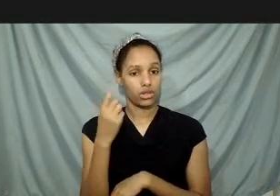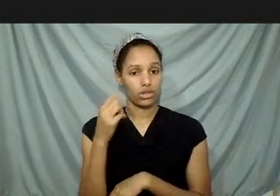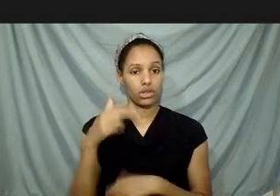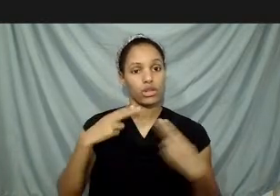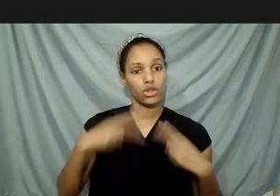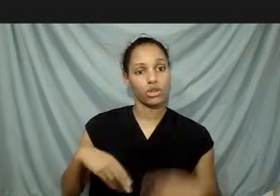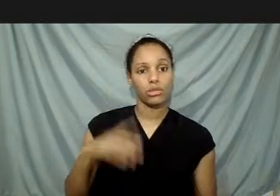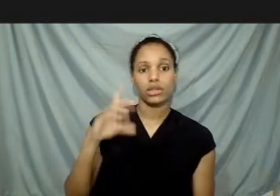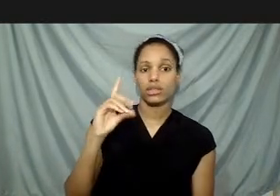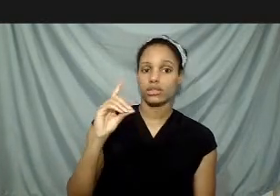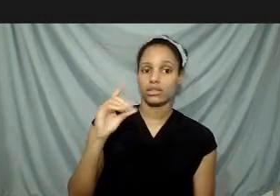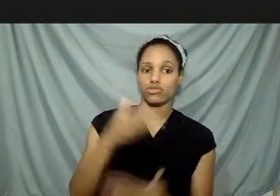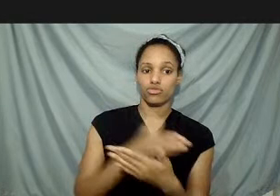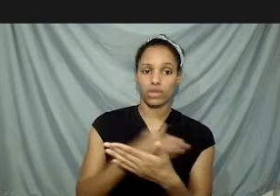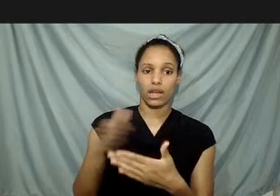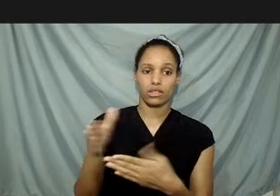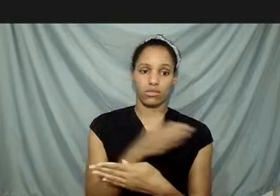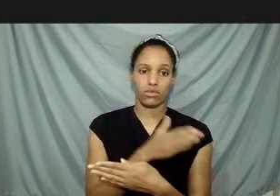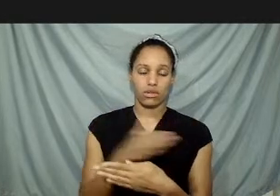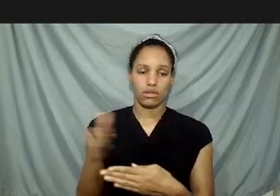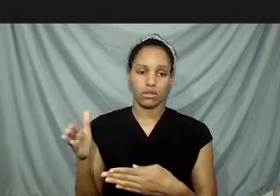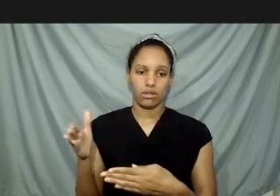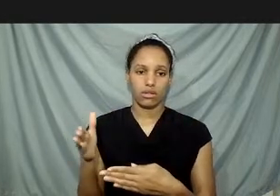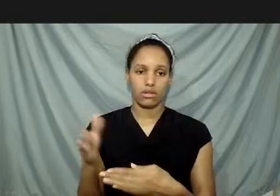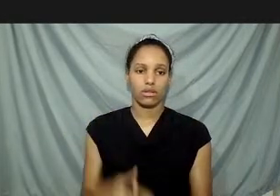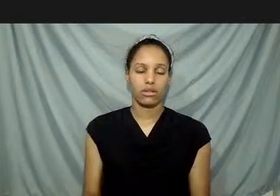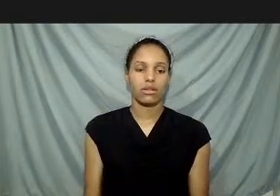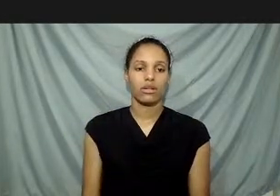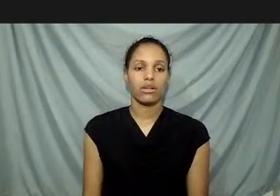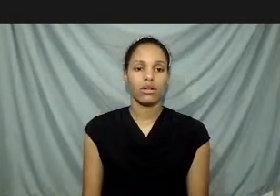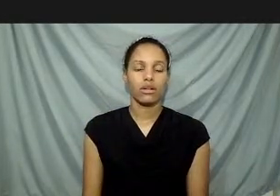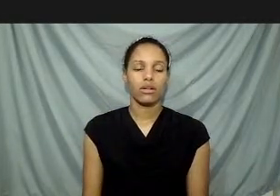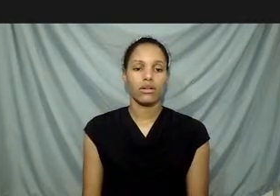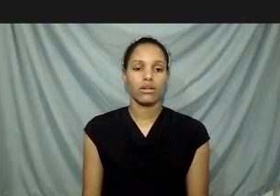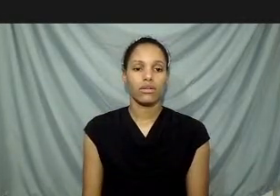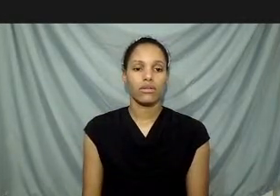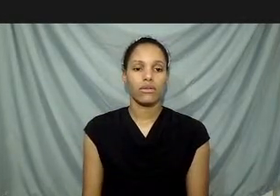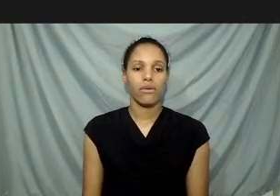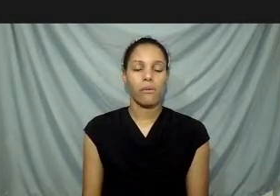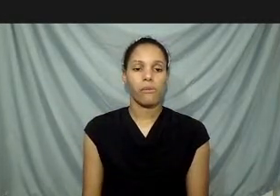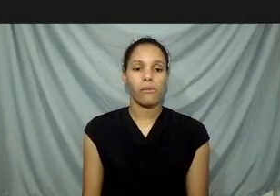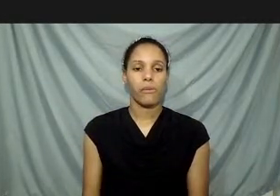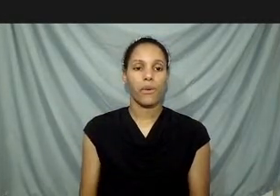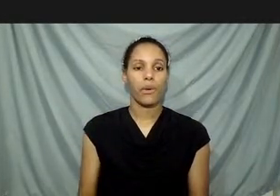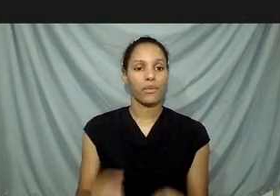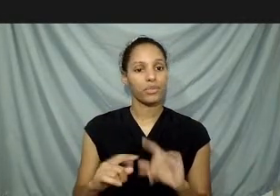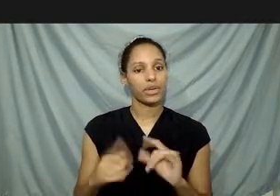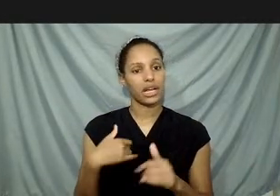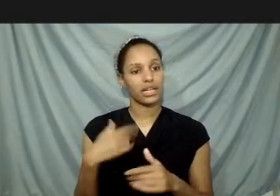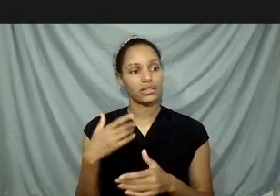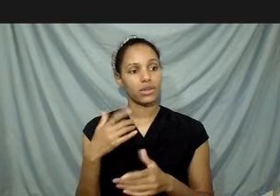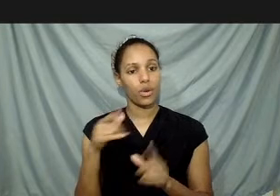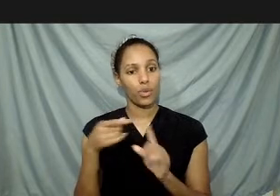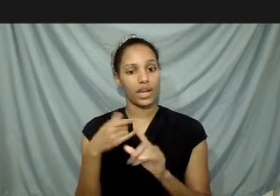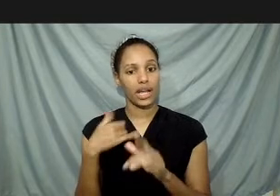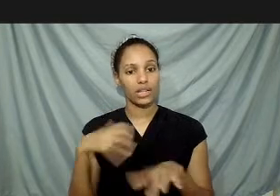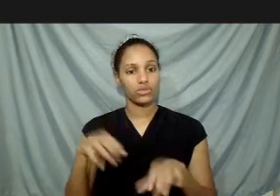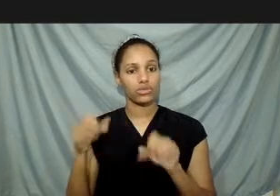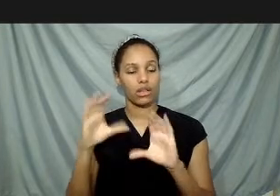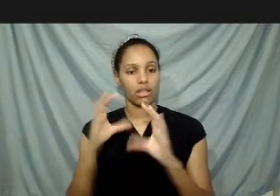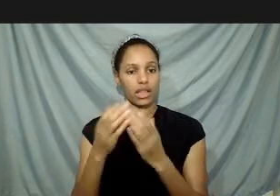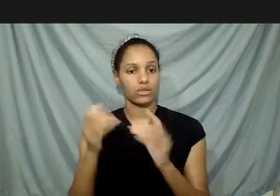once I understood that Mozart was taught by a Black teacher, once